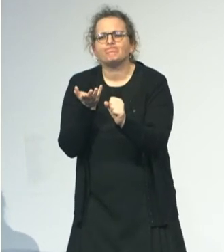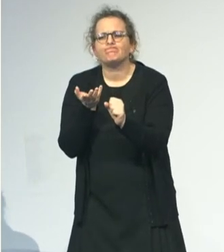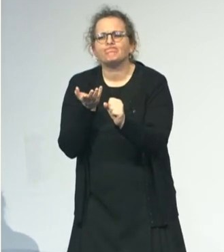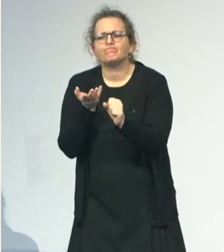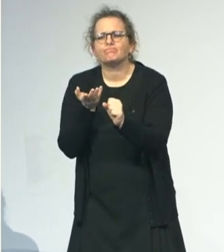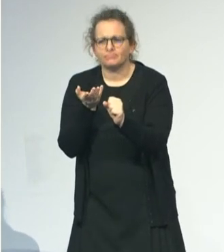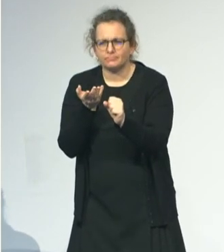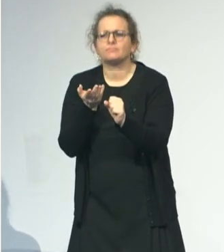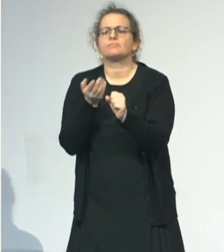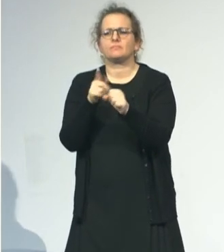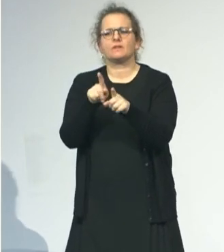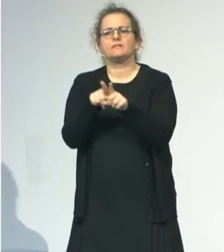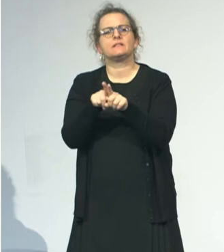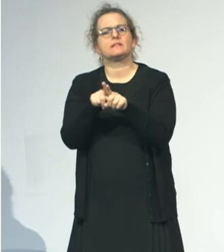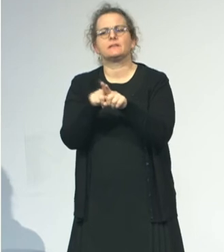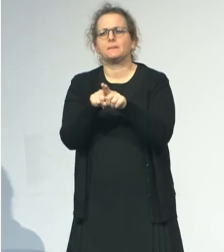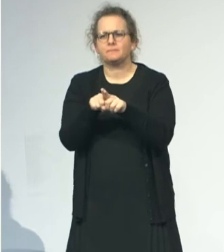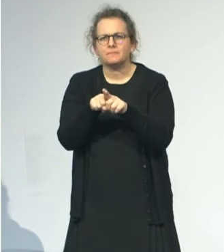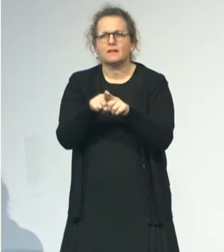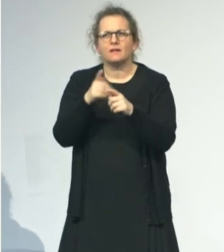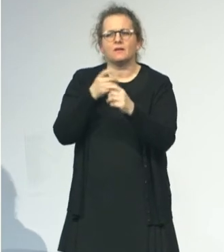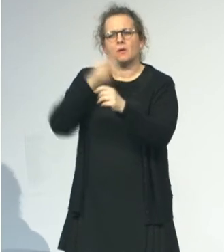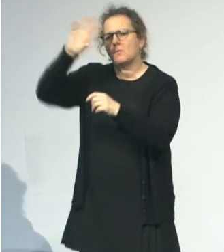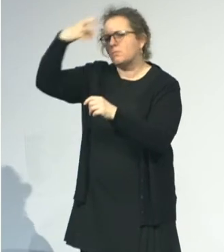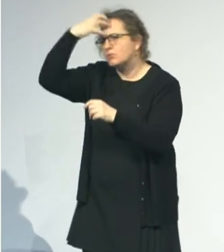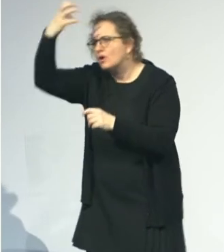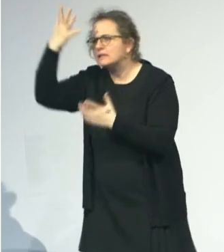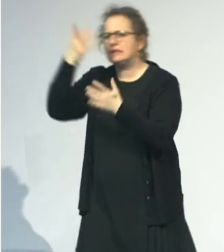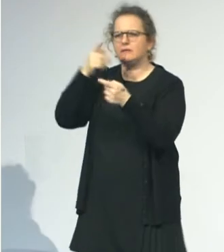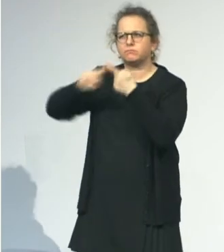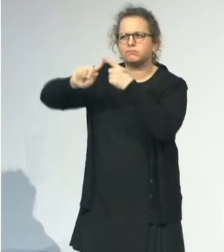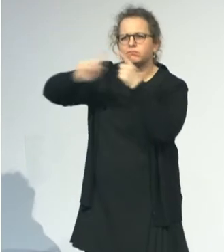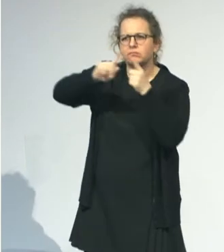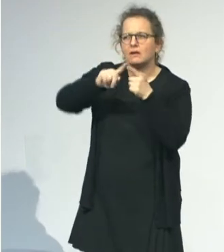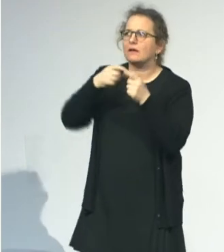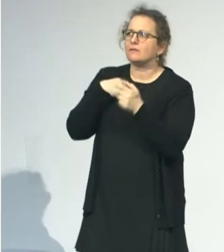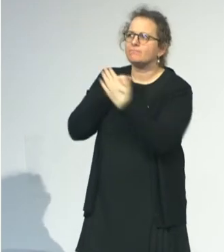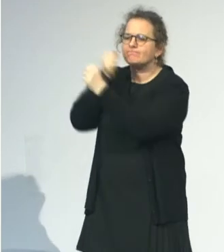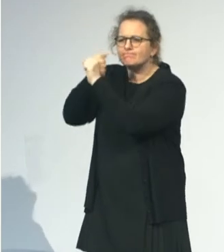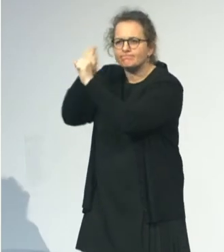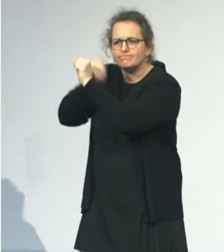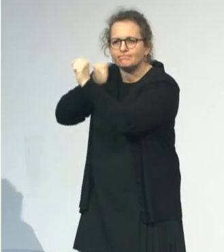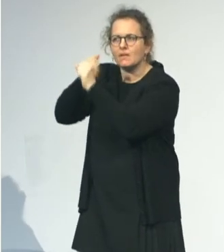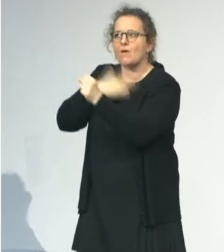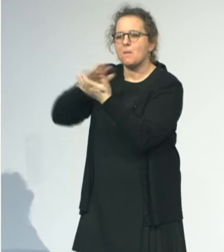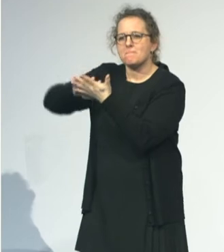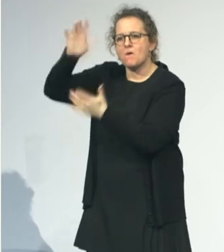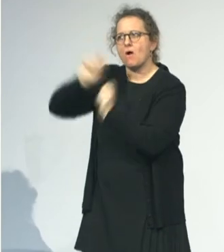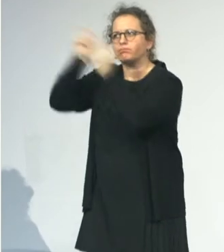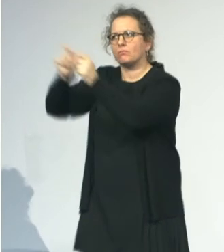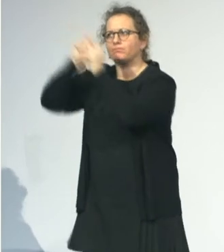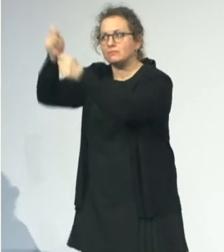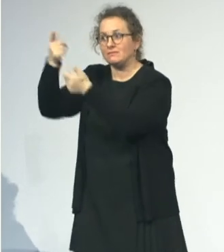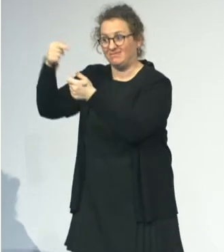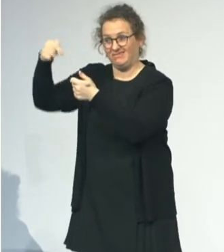When I try to think of what I'm going to tell you we gained from it. First of all, the fact that this